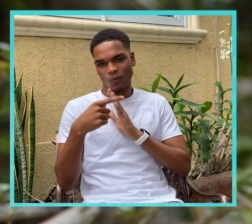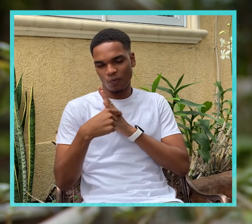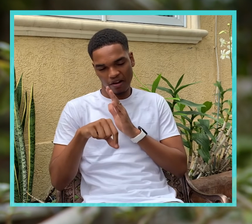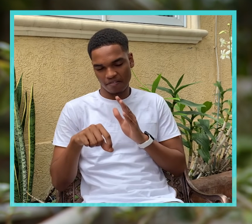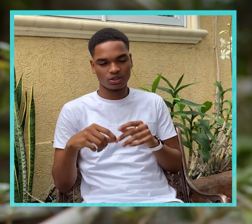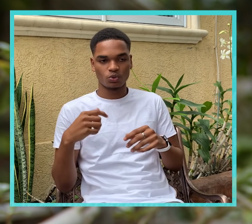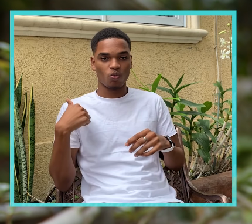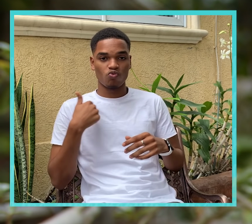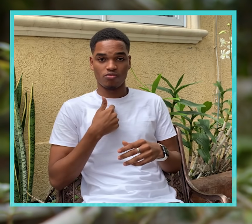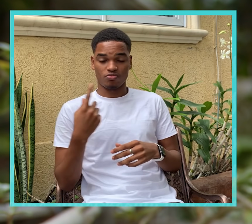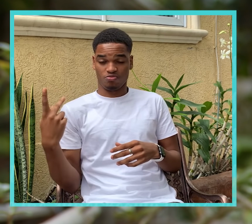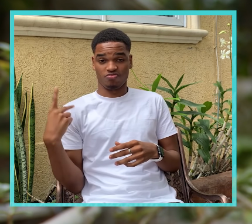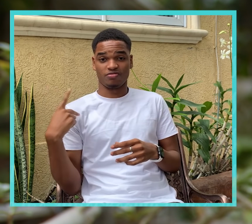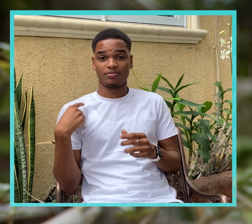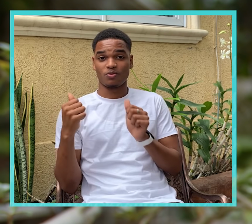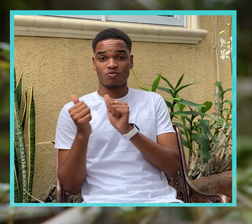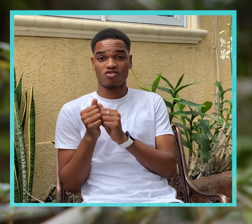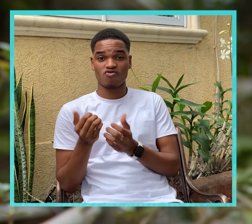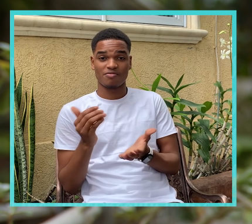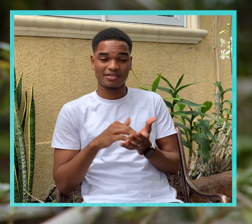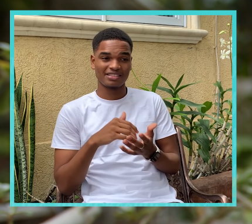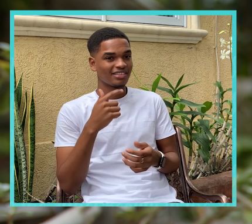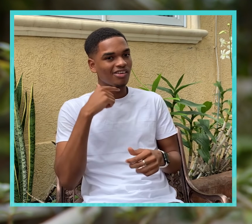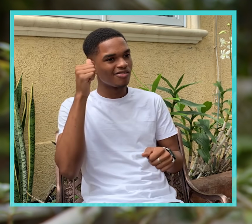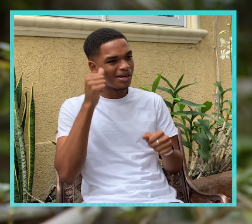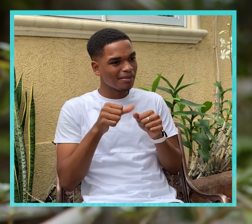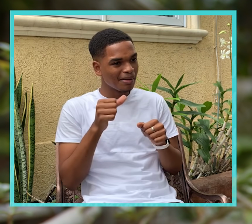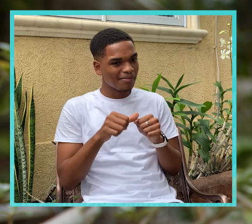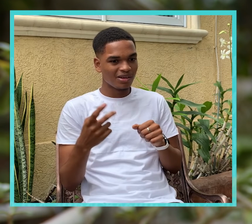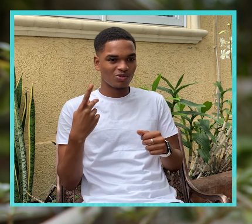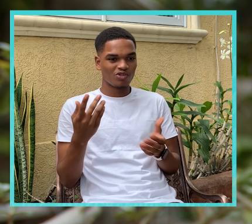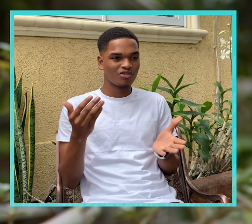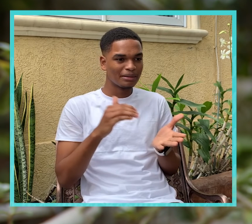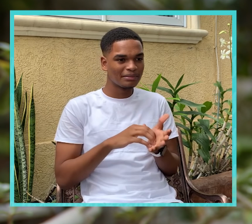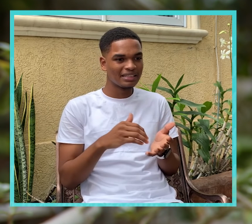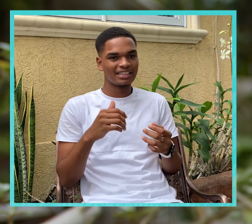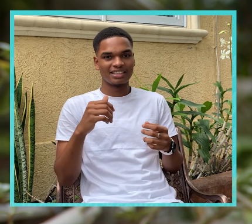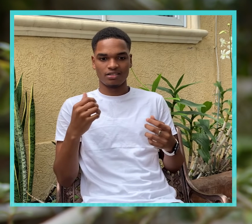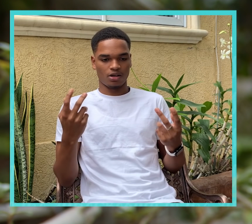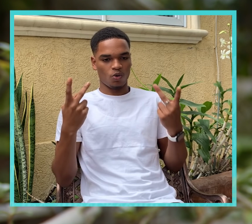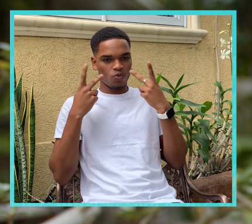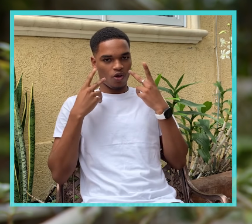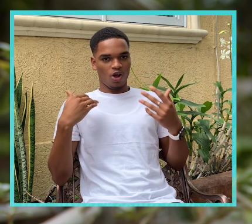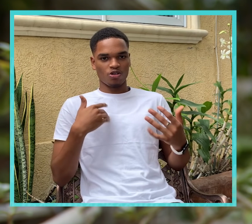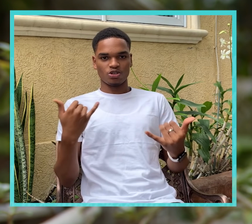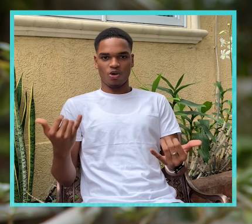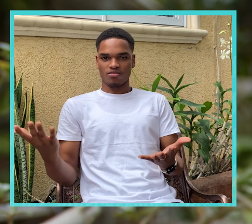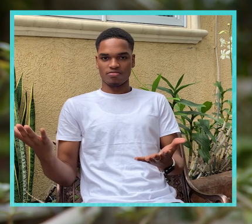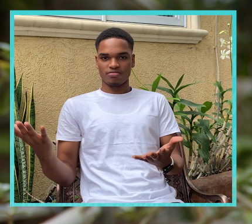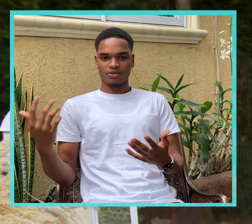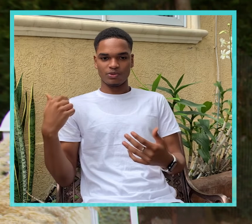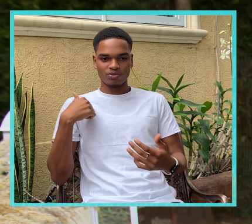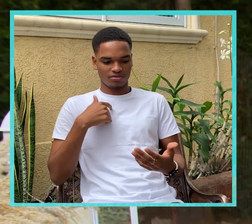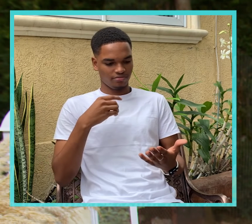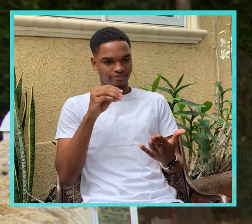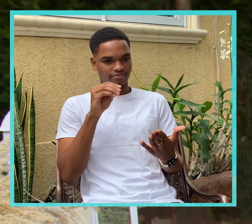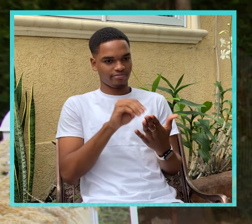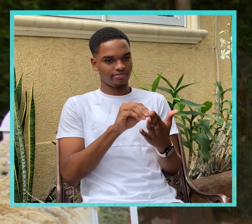so we had to repeat and she said, remember when you repeat and you were so worried and look at, know, you're in the history books.